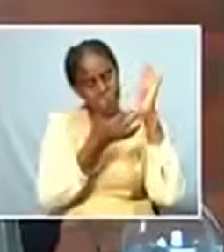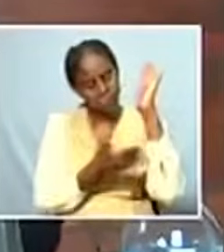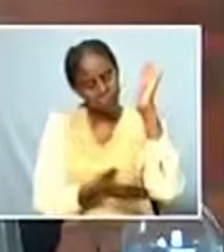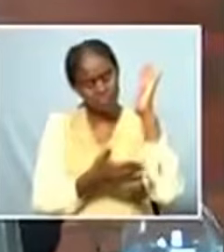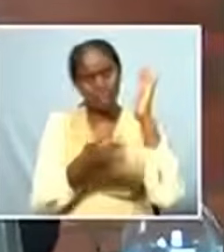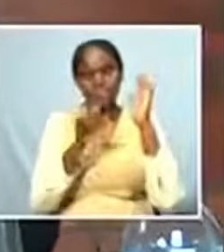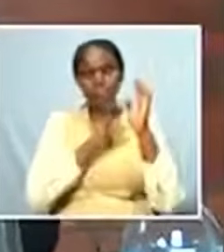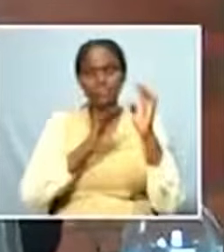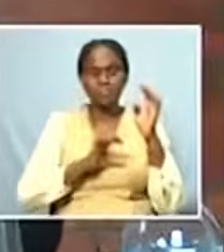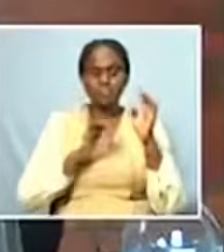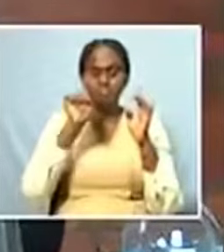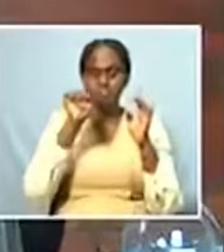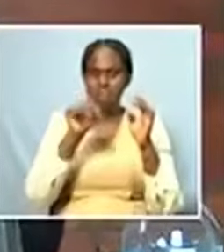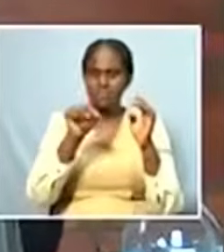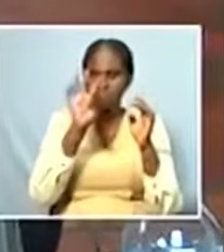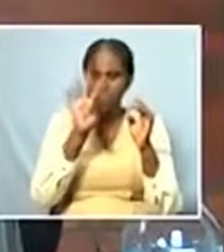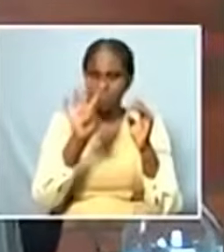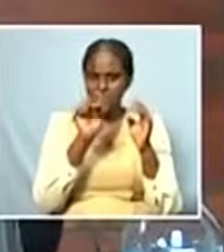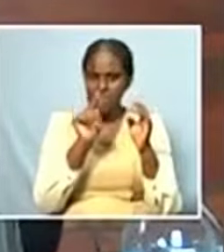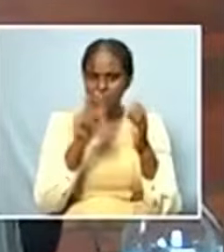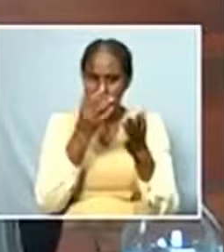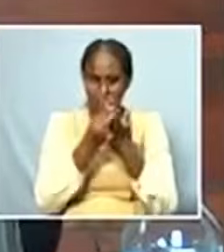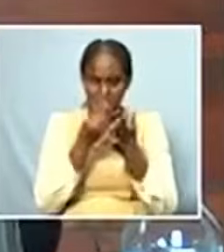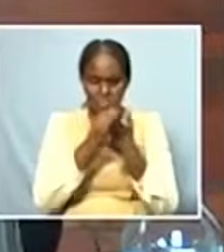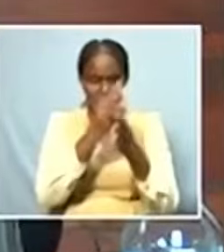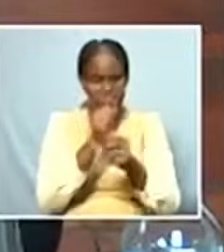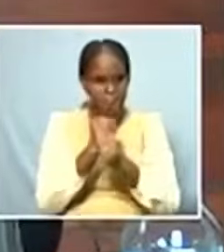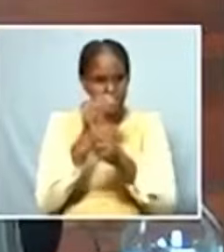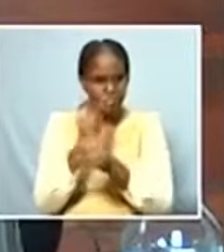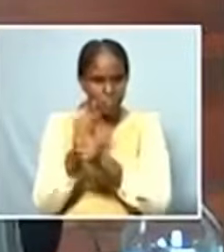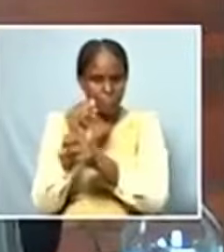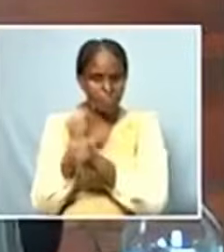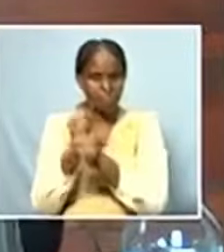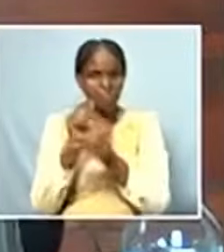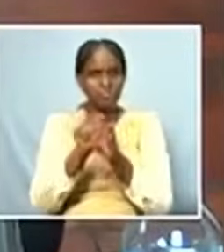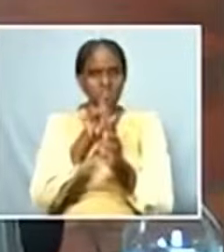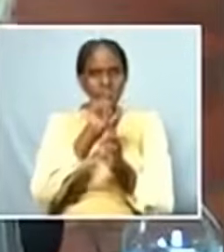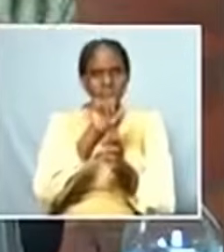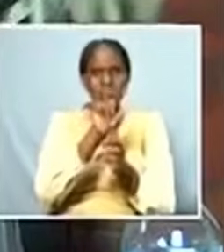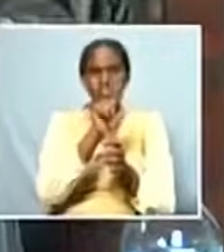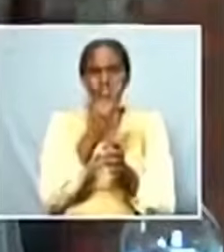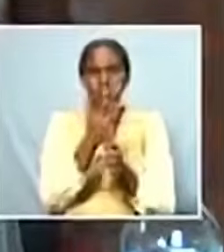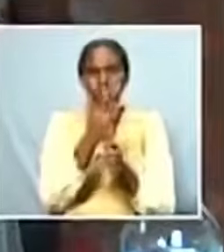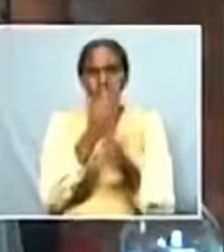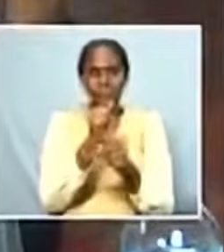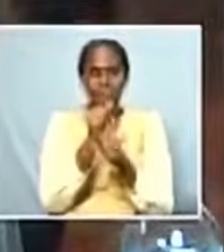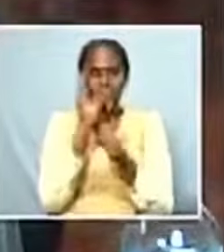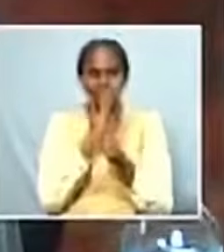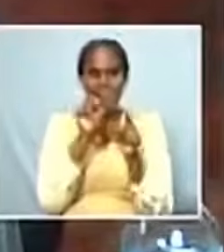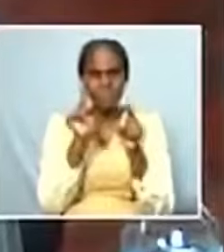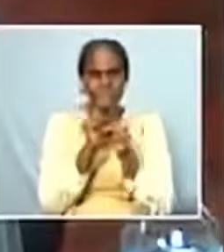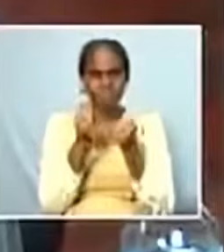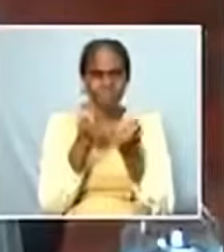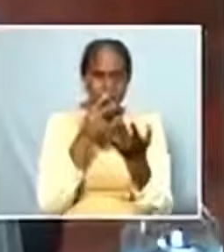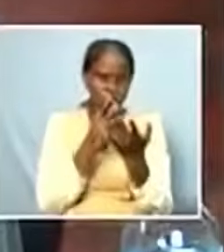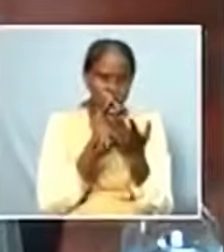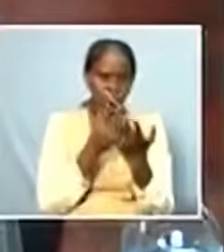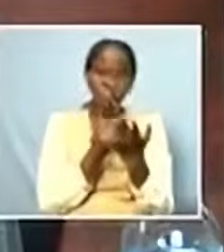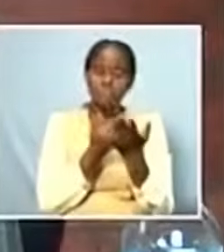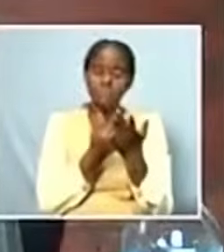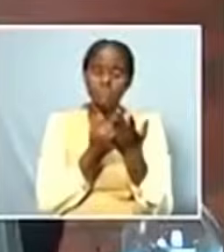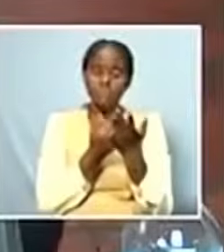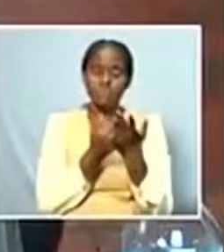1.4, Mr. Chairman, this money was received in 2023. And looking at